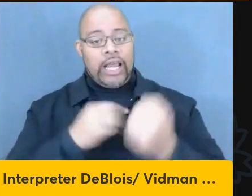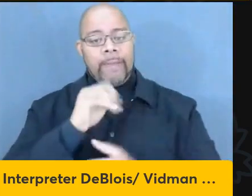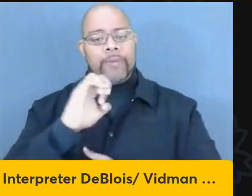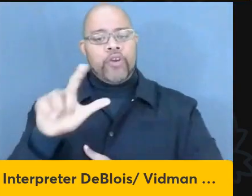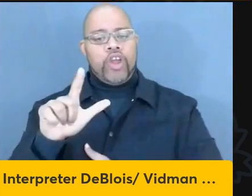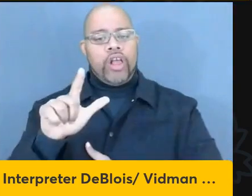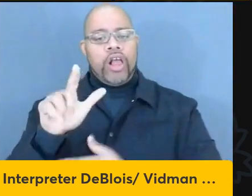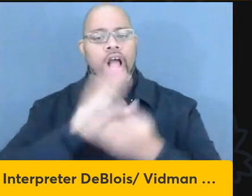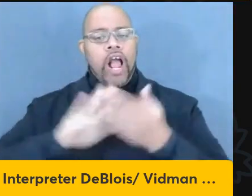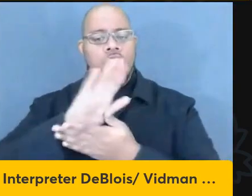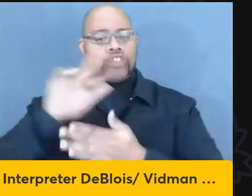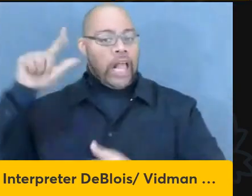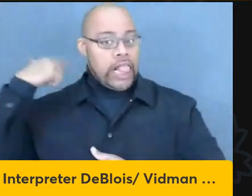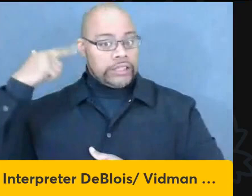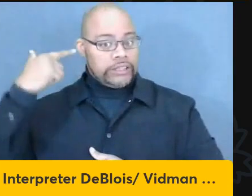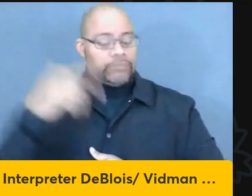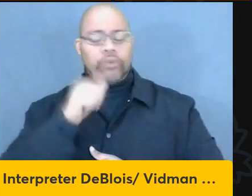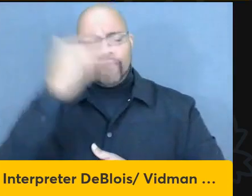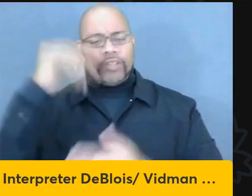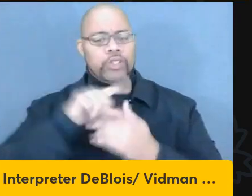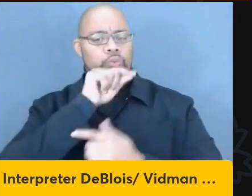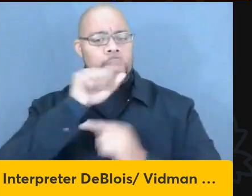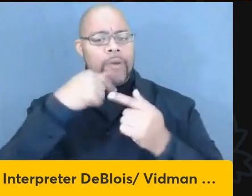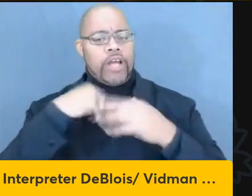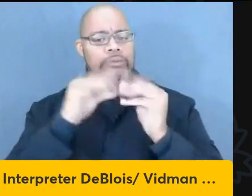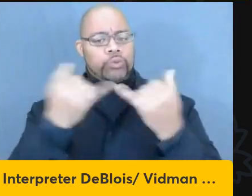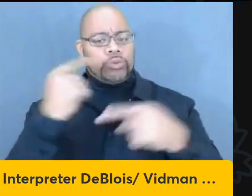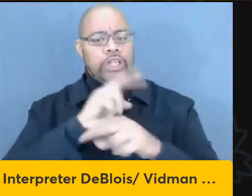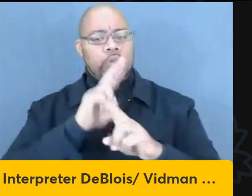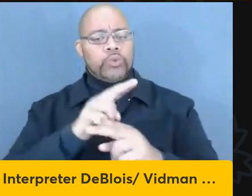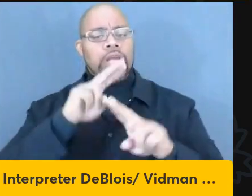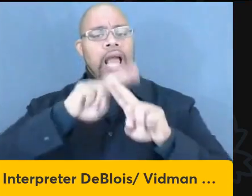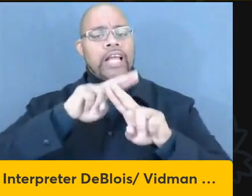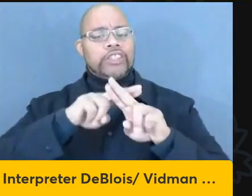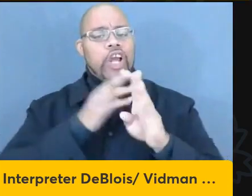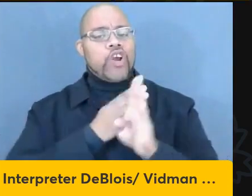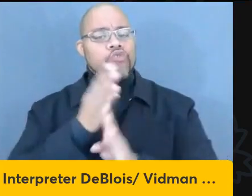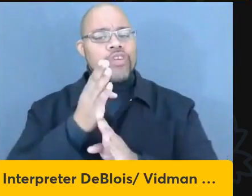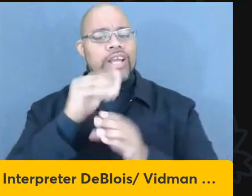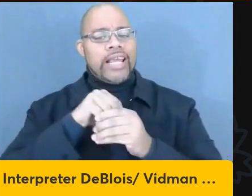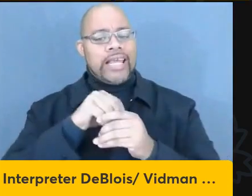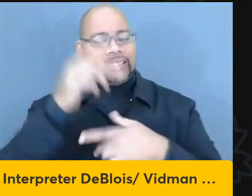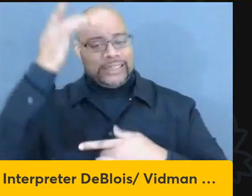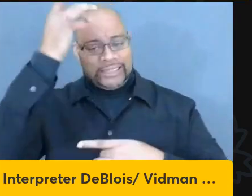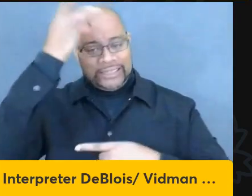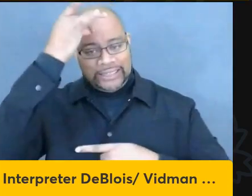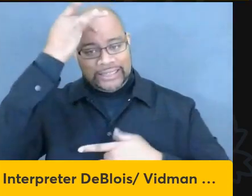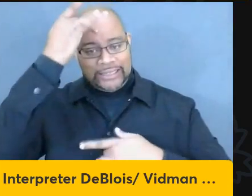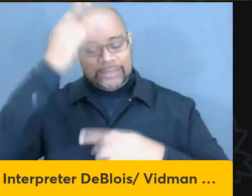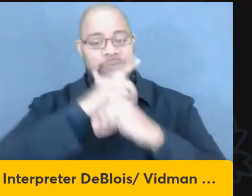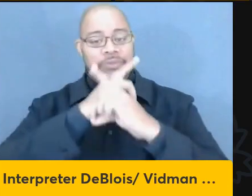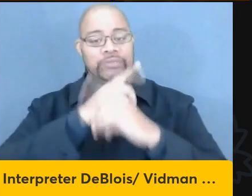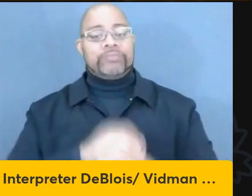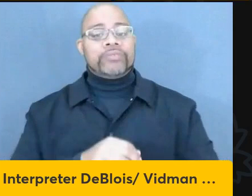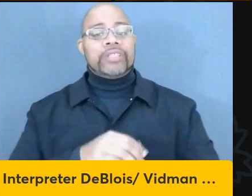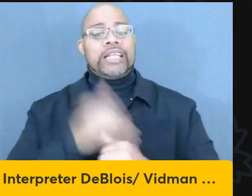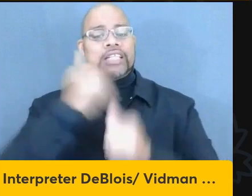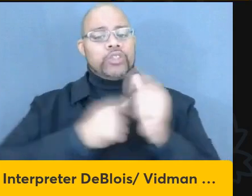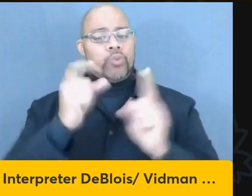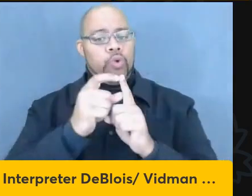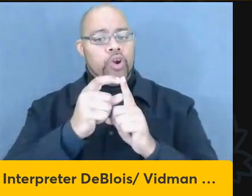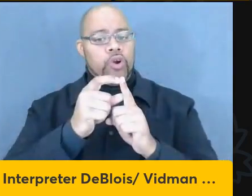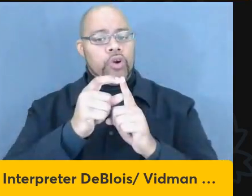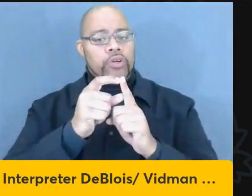London. Please don't forget to tweet about our session today using hashtag #CareersInImmuno, with each word capitalized for